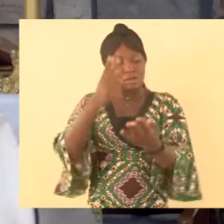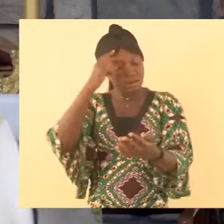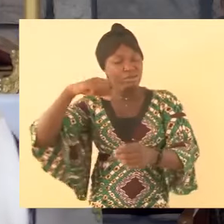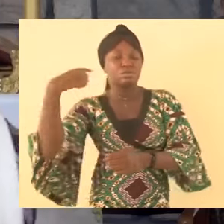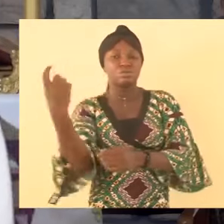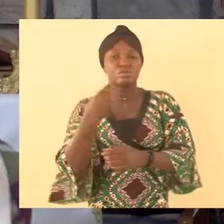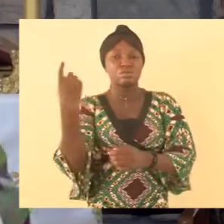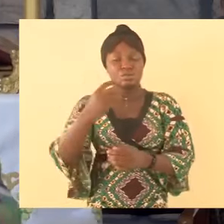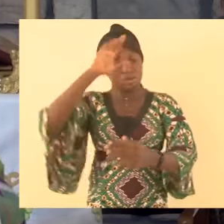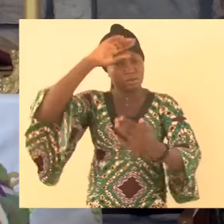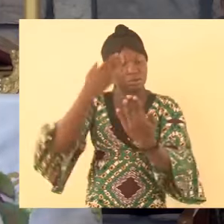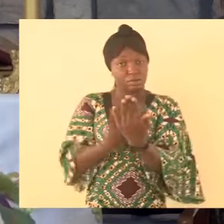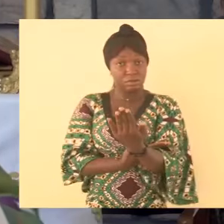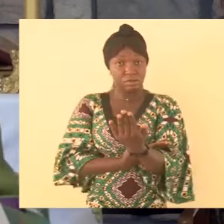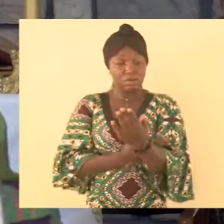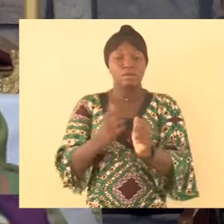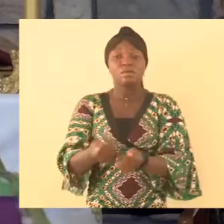gave his only begotten son